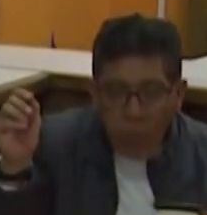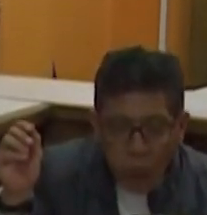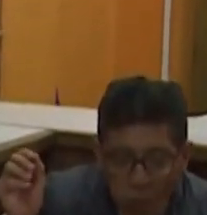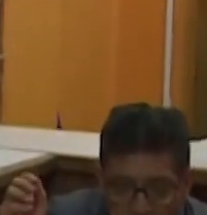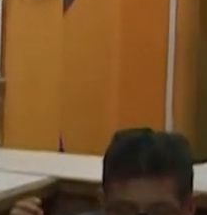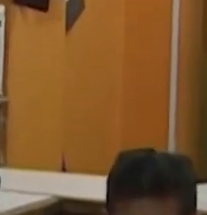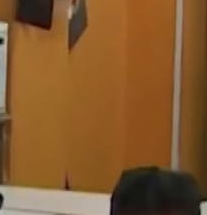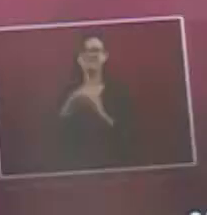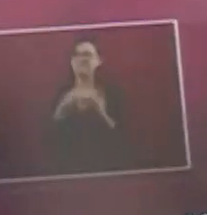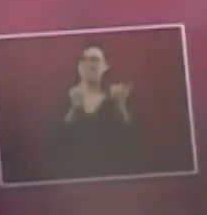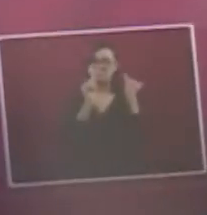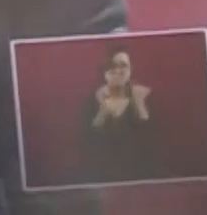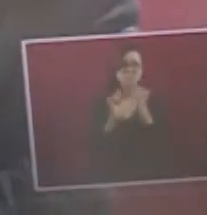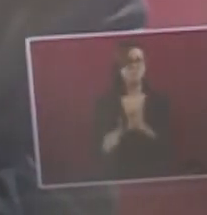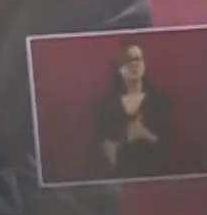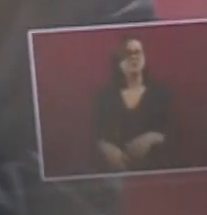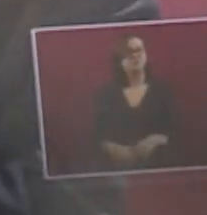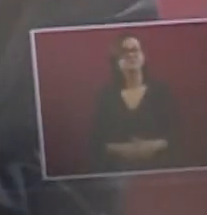often run more than 2 hours.